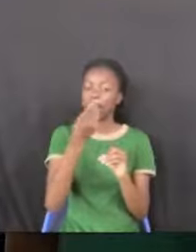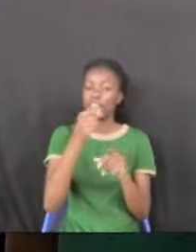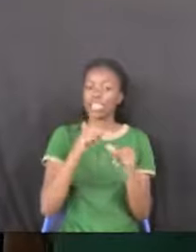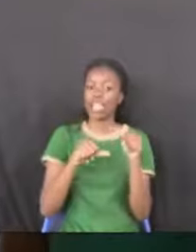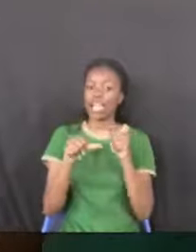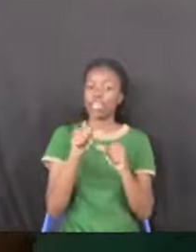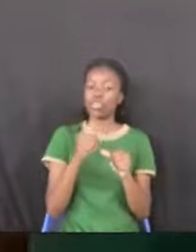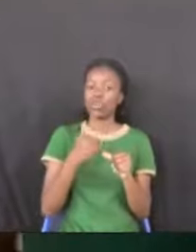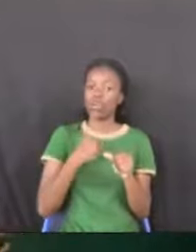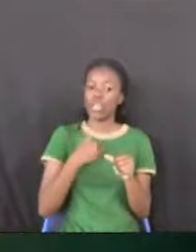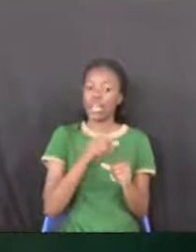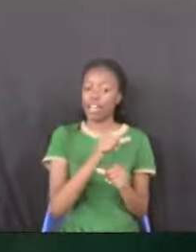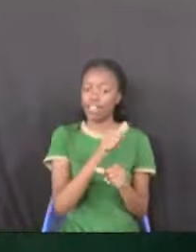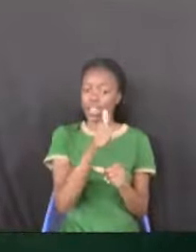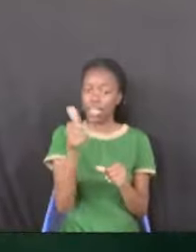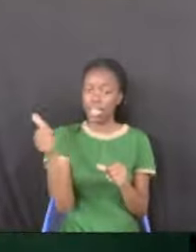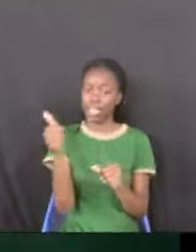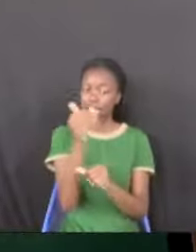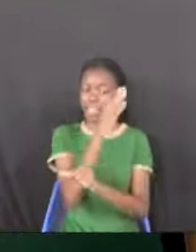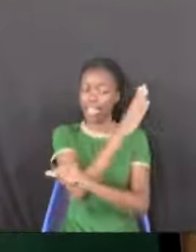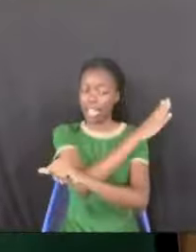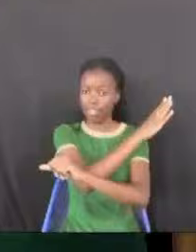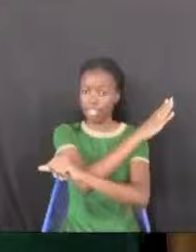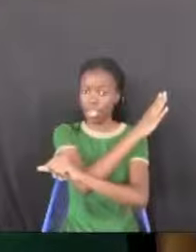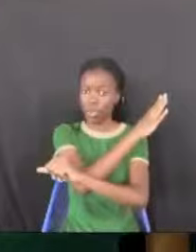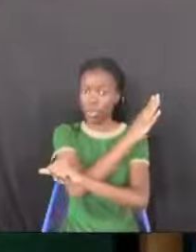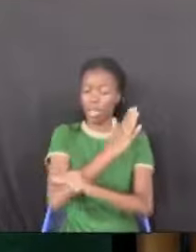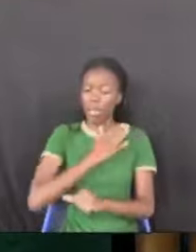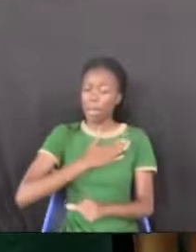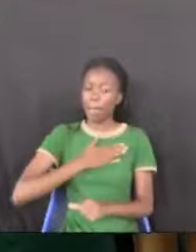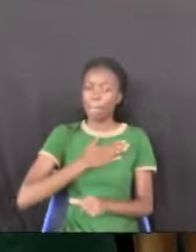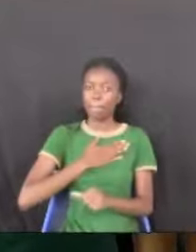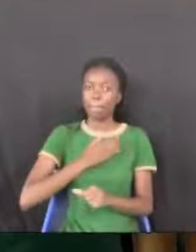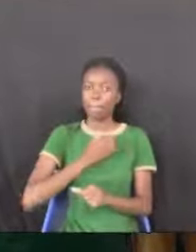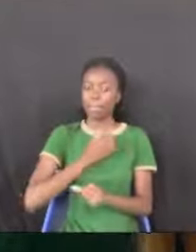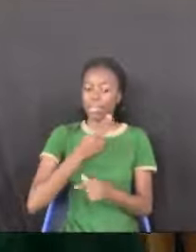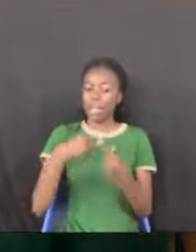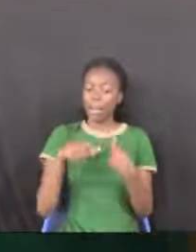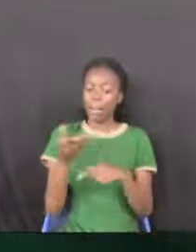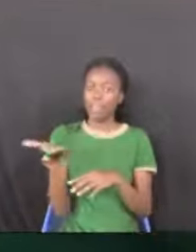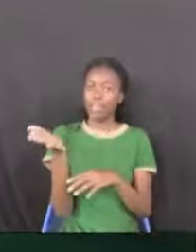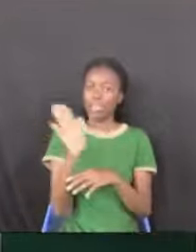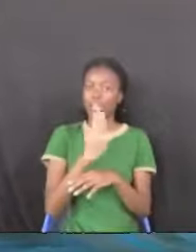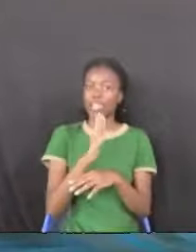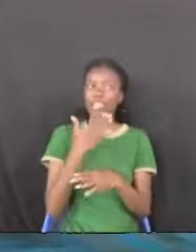we have another one in the afternoon. Please come back and stay tuned. Thank you.